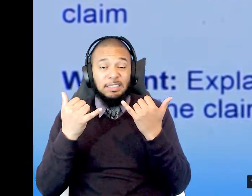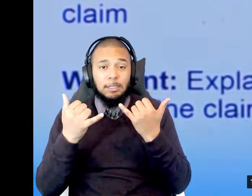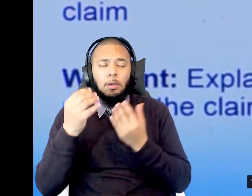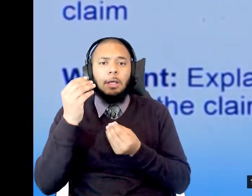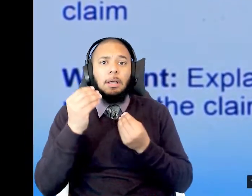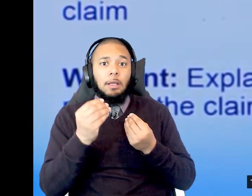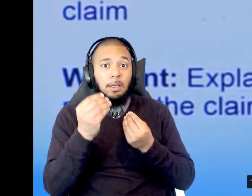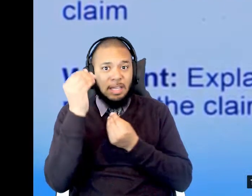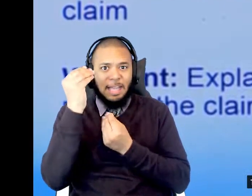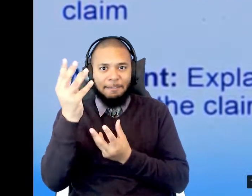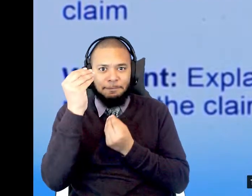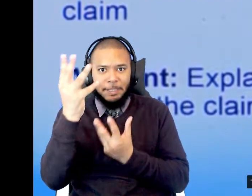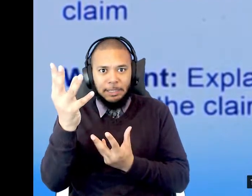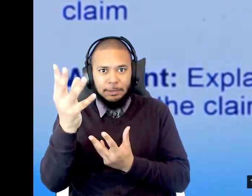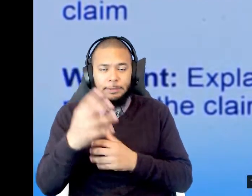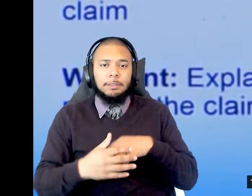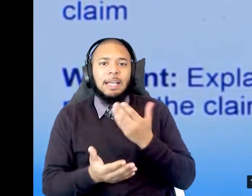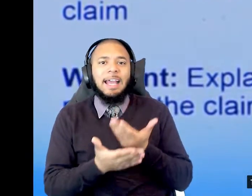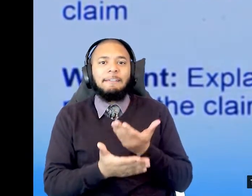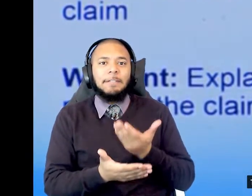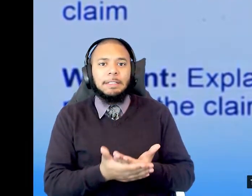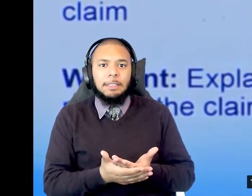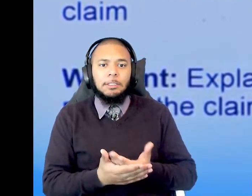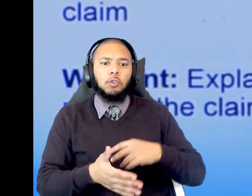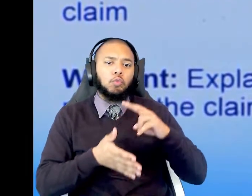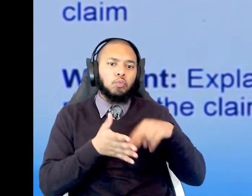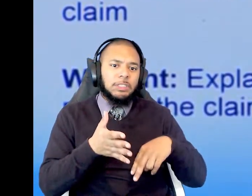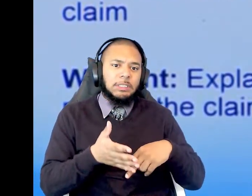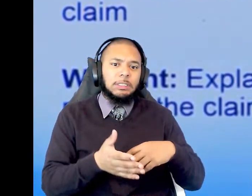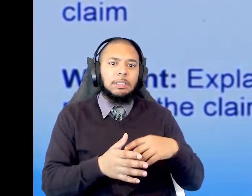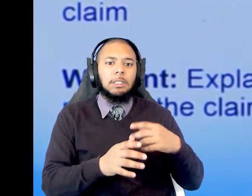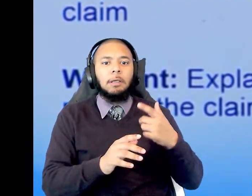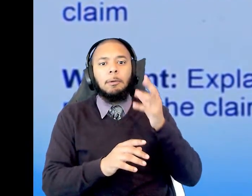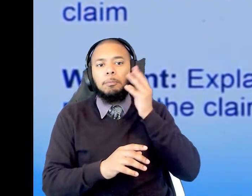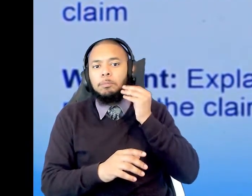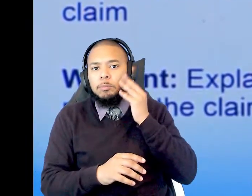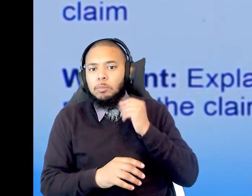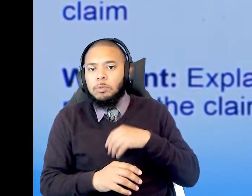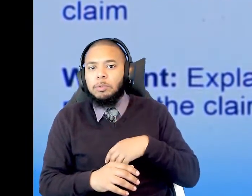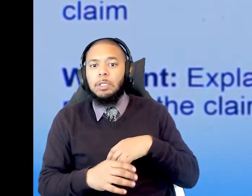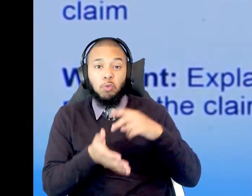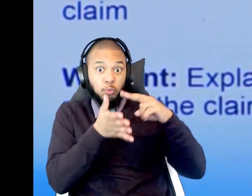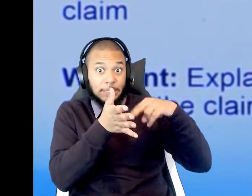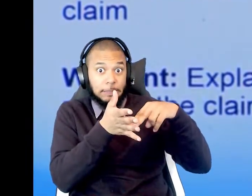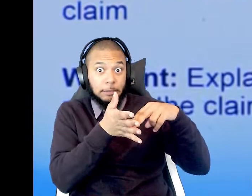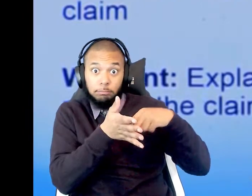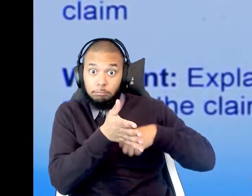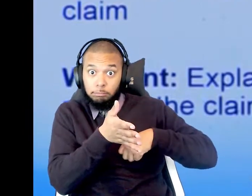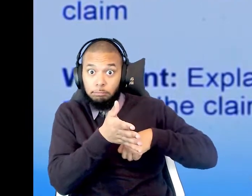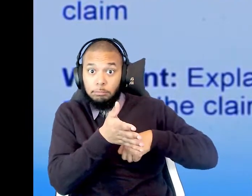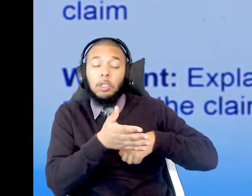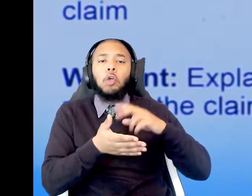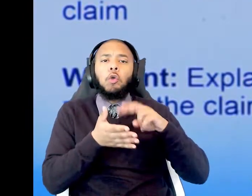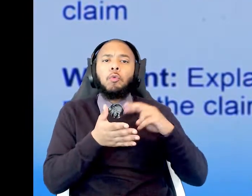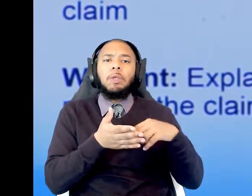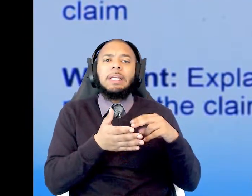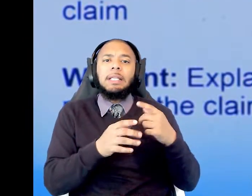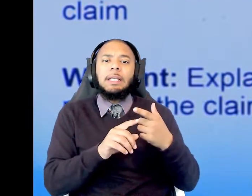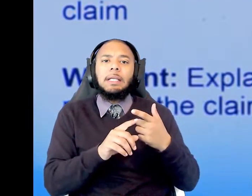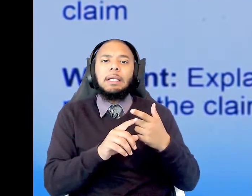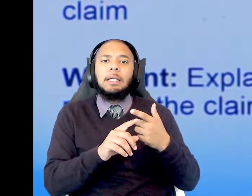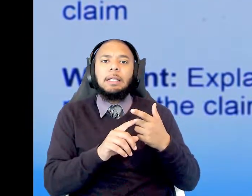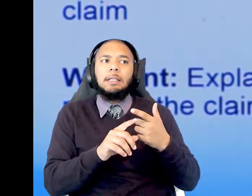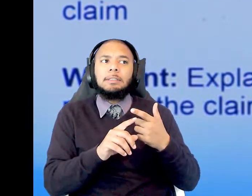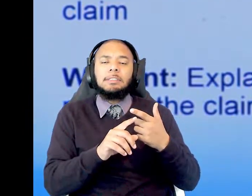okay? And that's from reading, that's experience, that's observation. That reading here that we talk about, that reading's usually going to come in